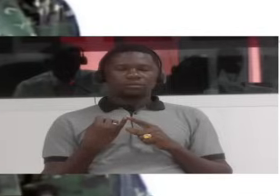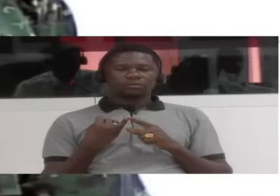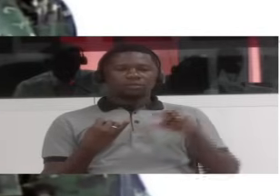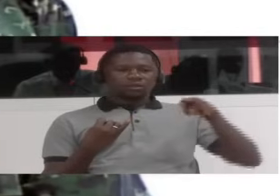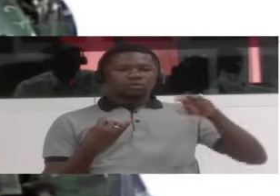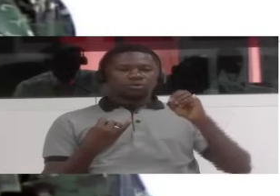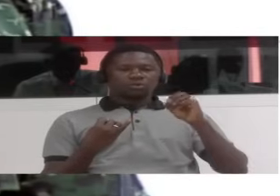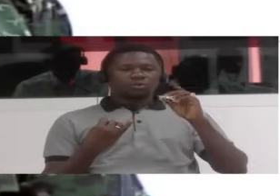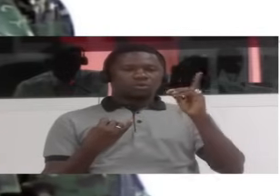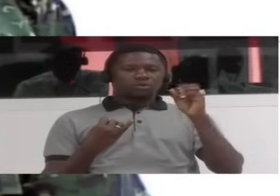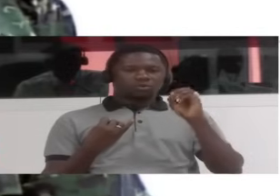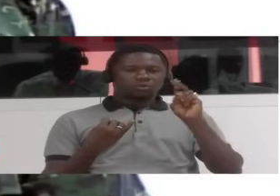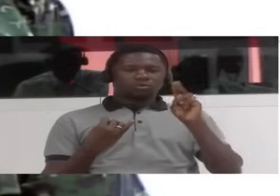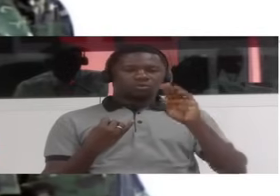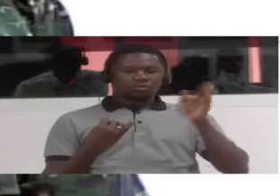Modu Baji, Alais